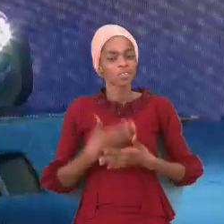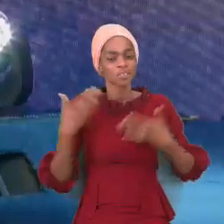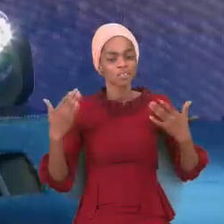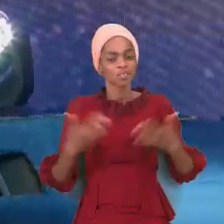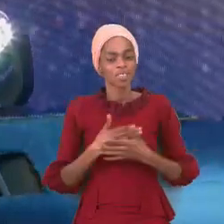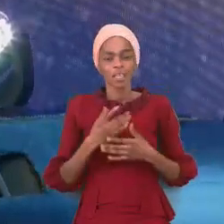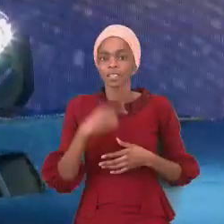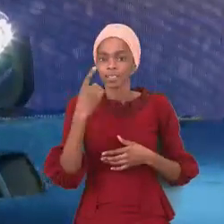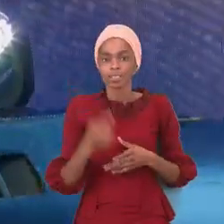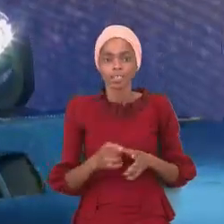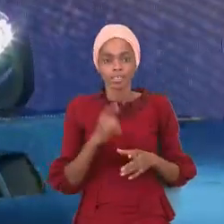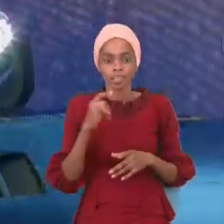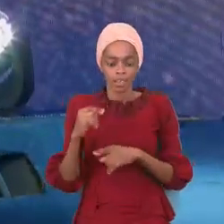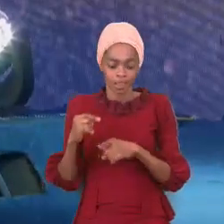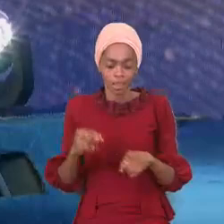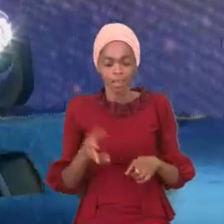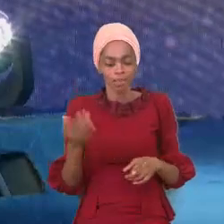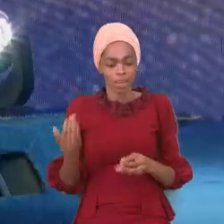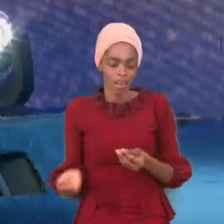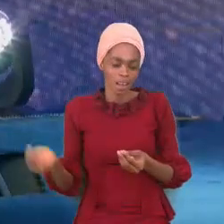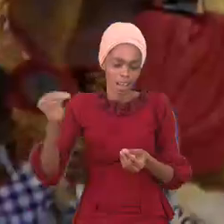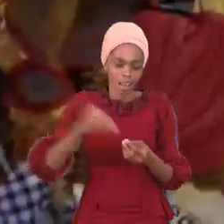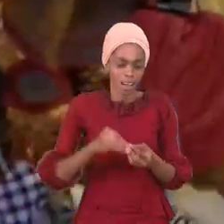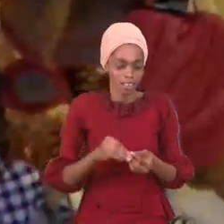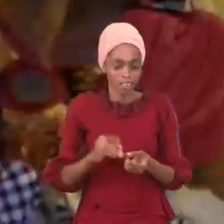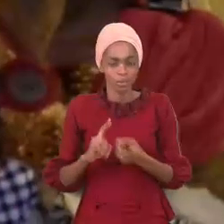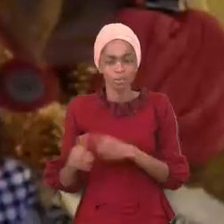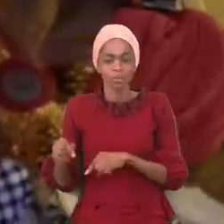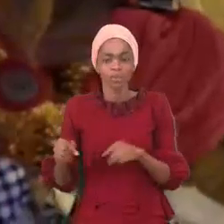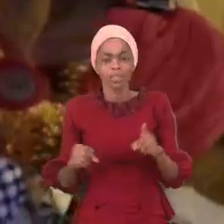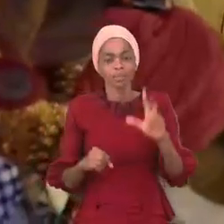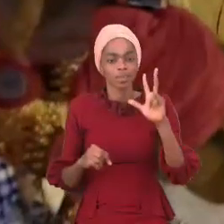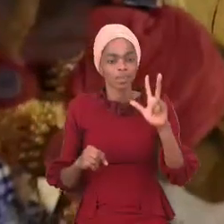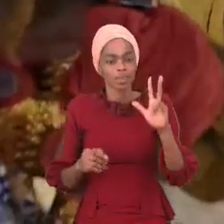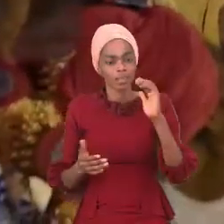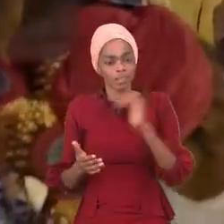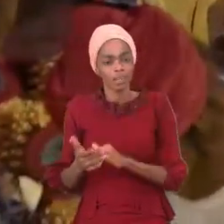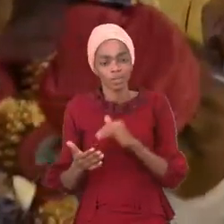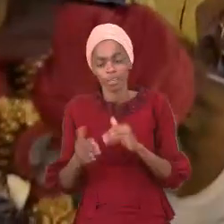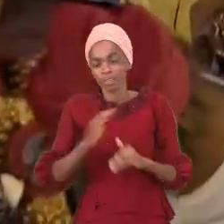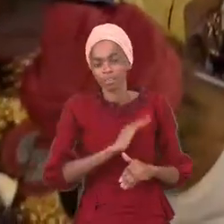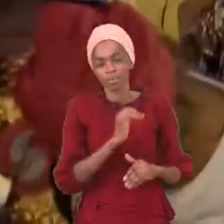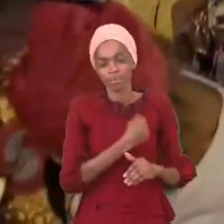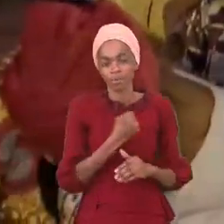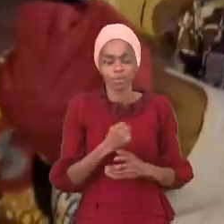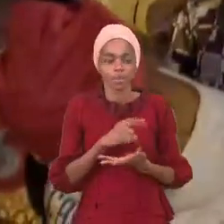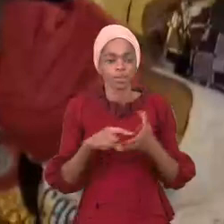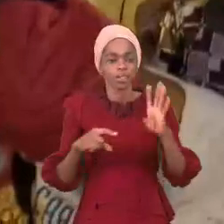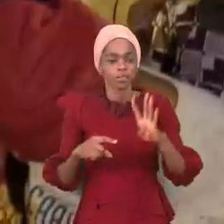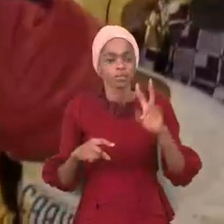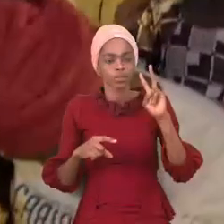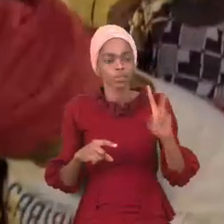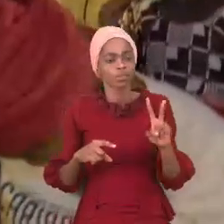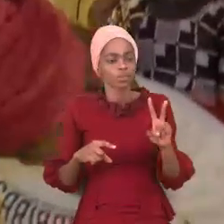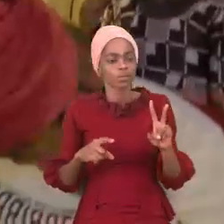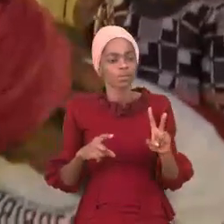were added unto them 3,000. So let's look at verse 42. And it says